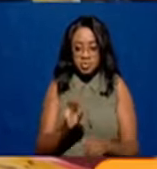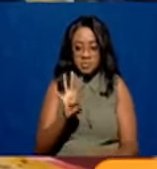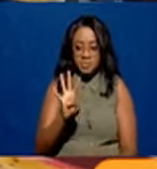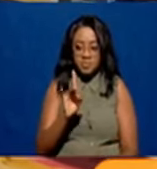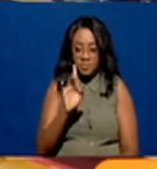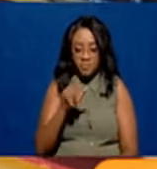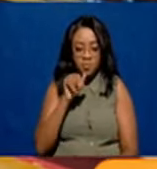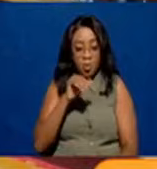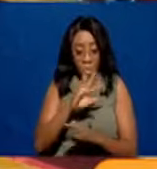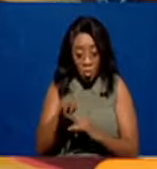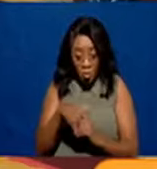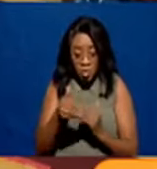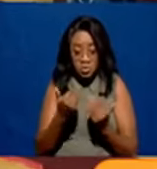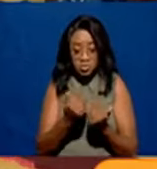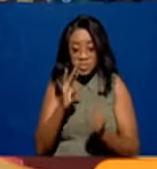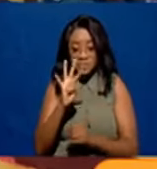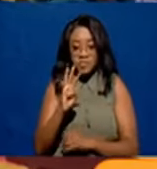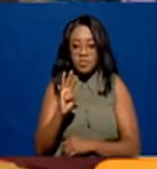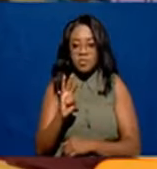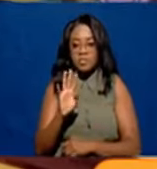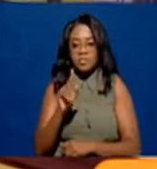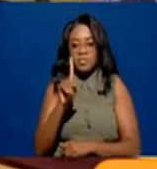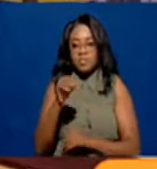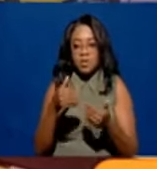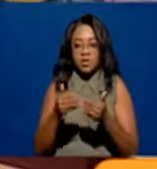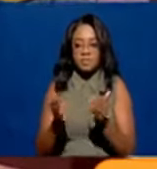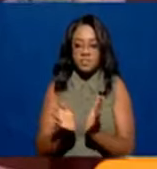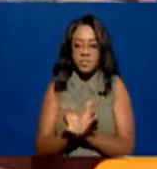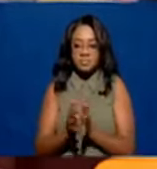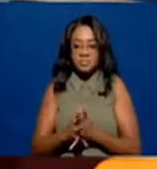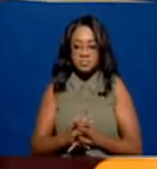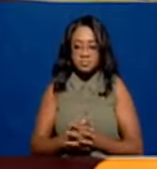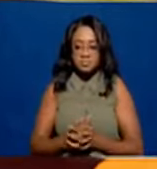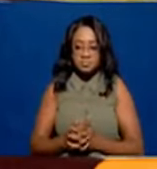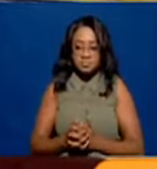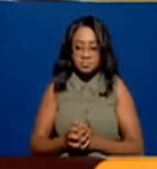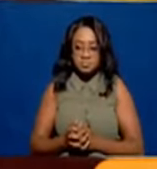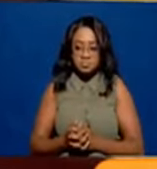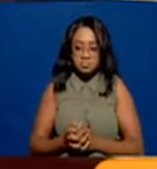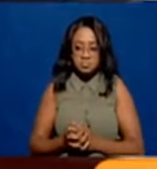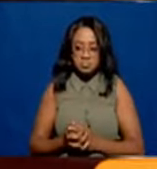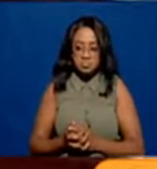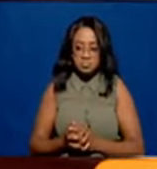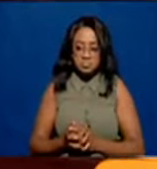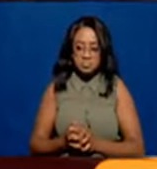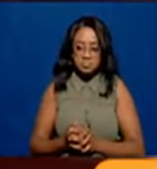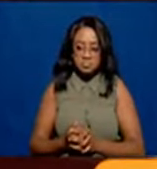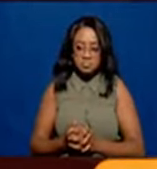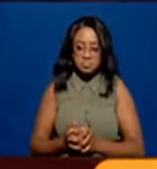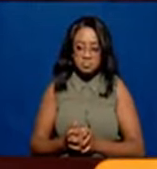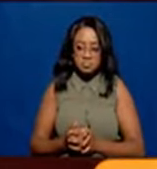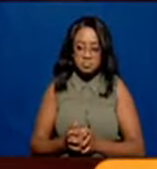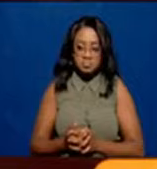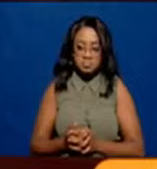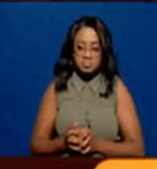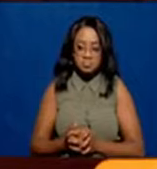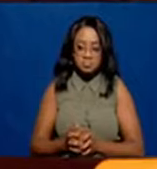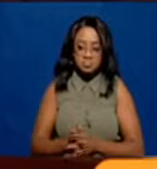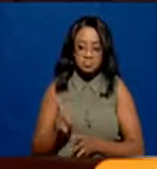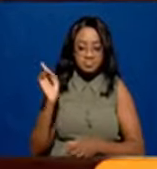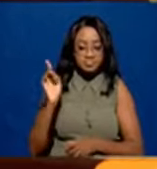one family. The Mass lasted 40 minutes. This is what you would see in most parts of this